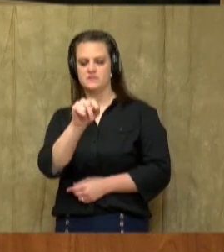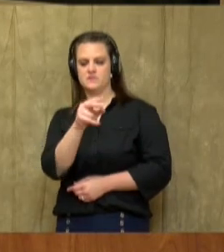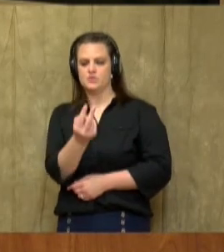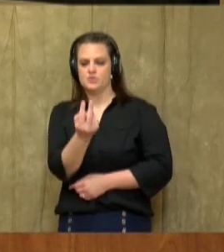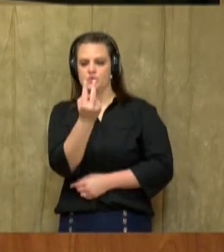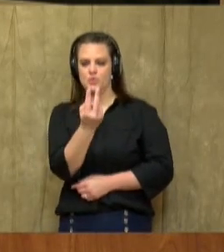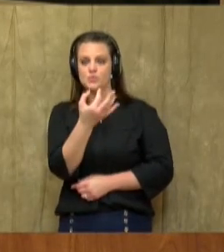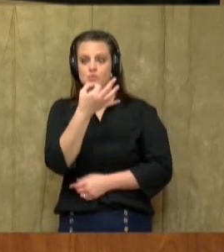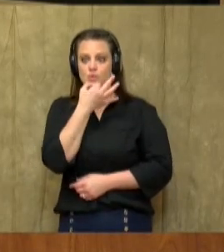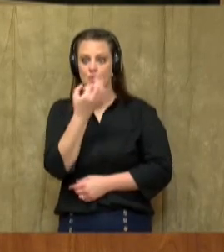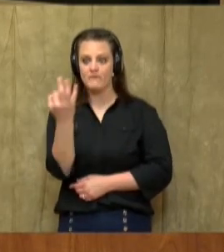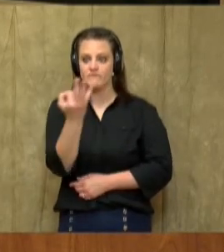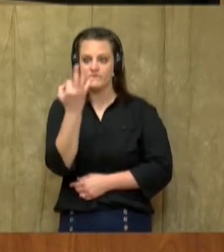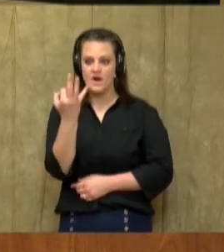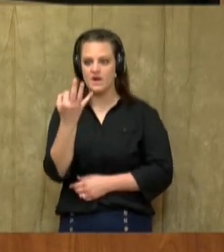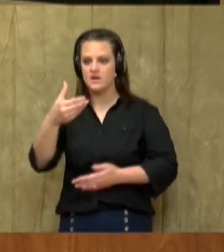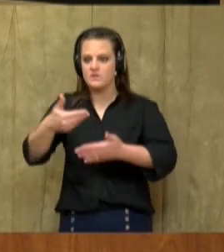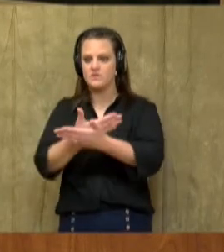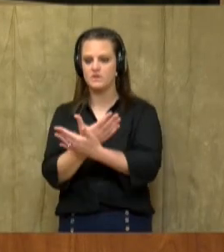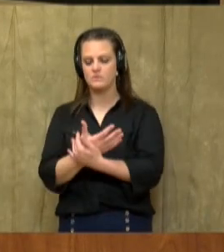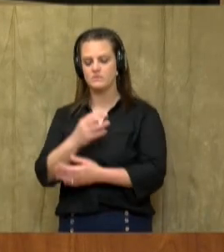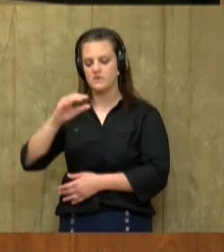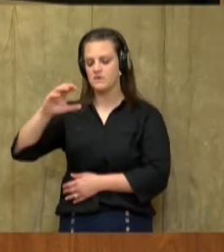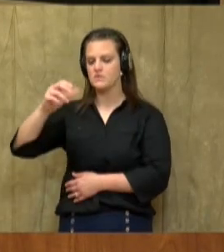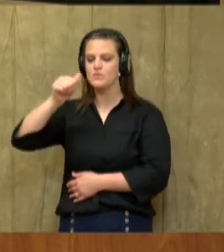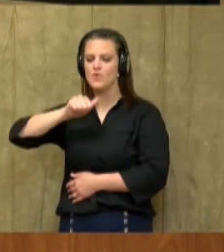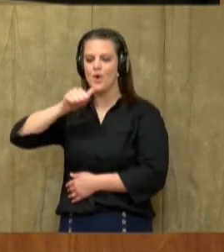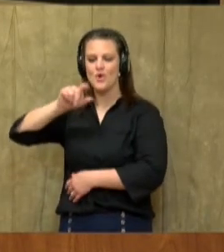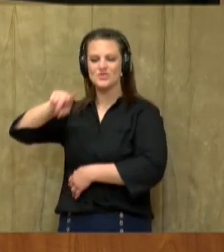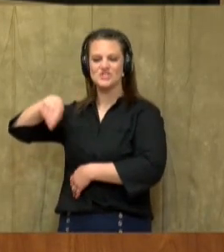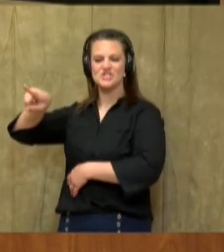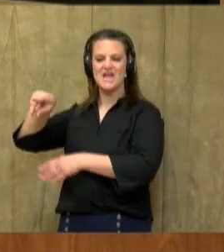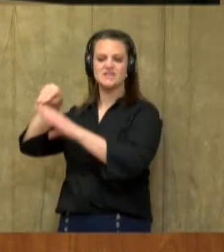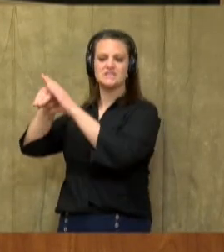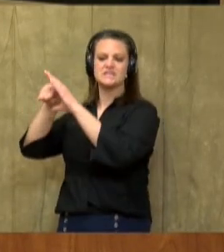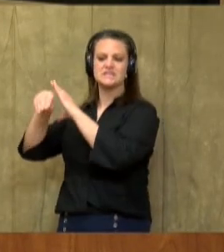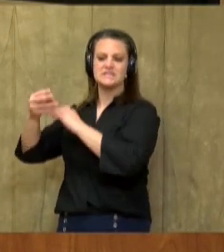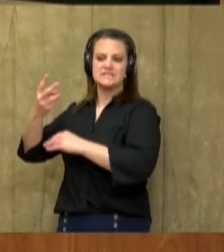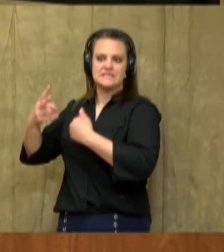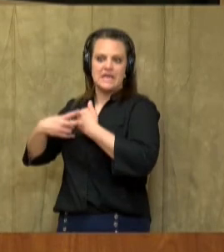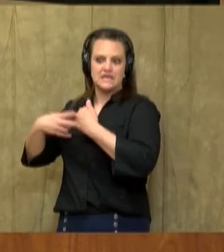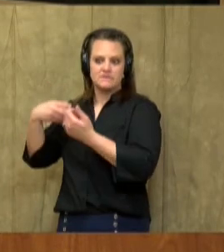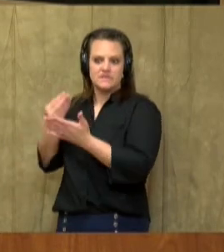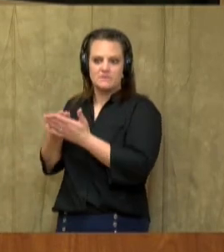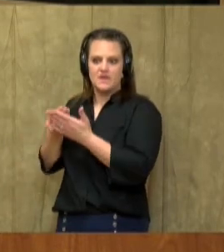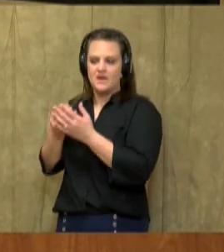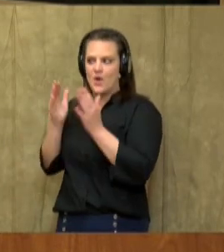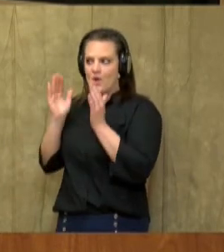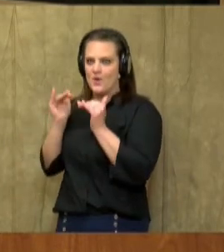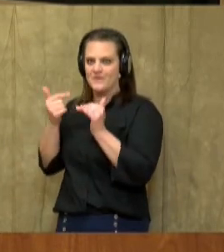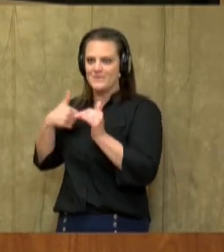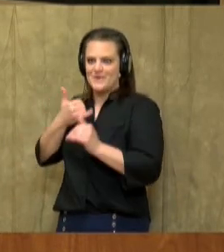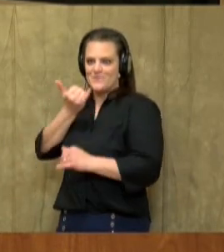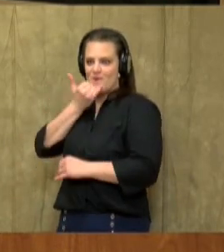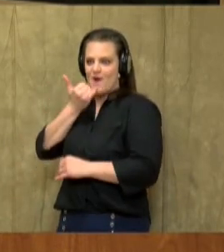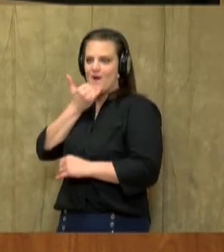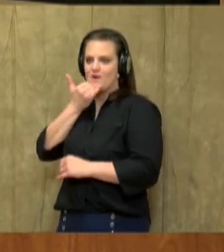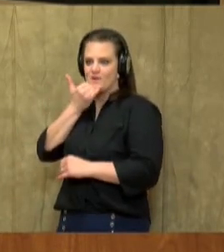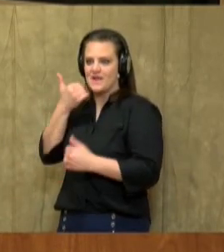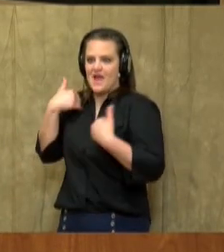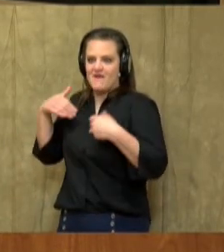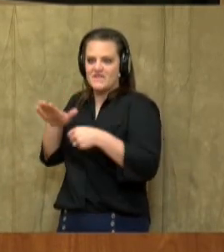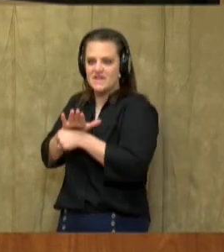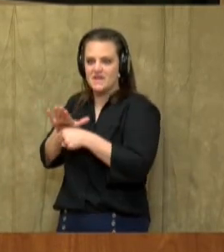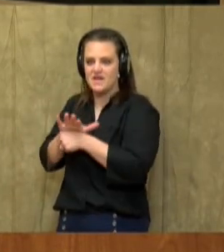Friday. Caitlin checked her savings twice, hoping by some miracle she was wrong. She